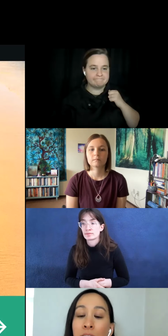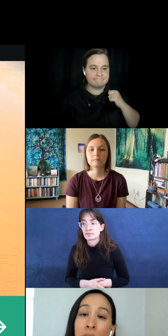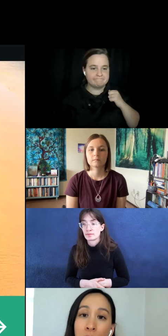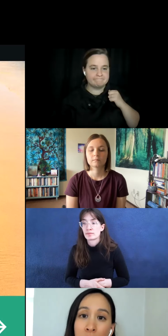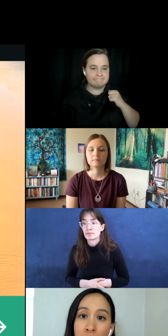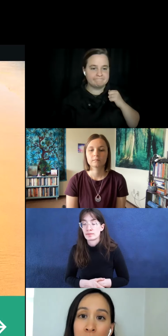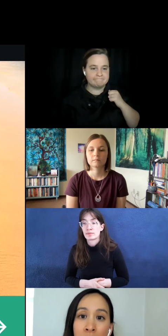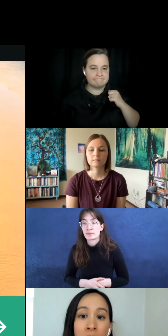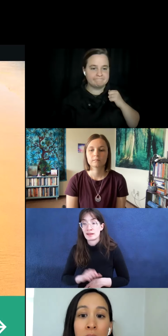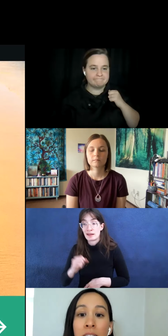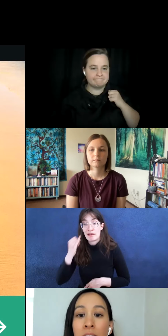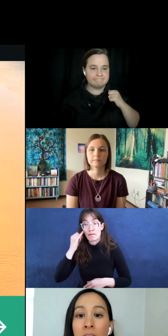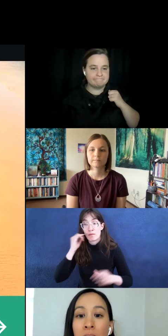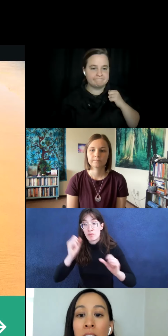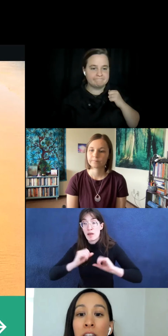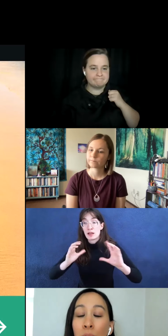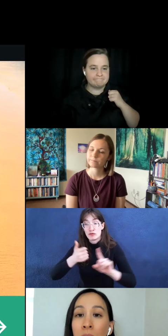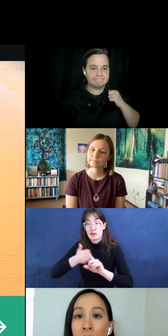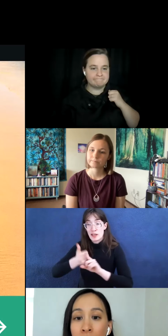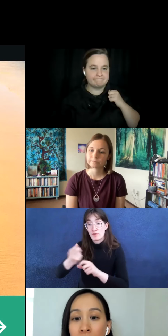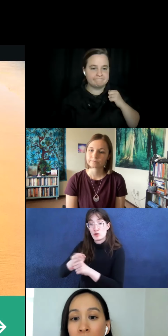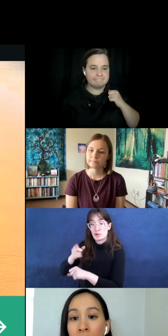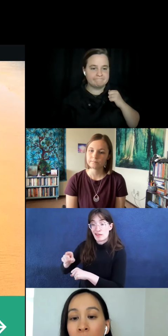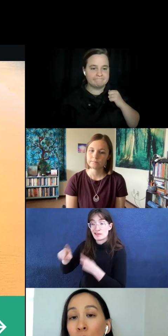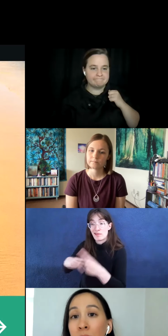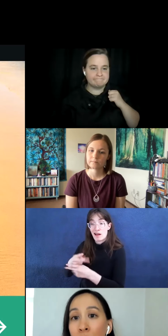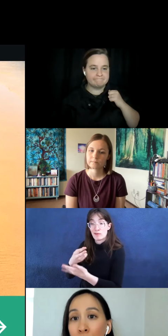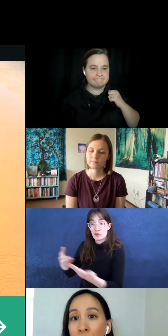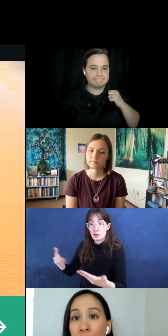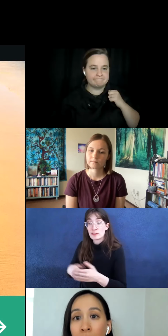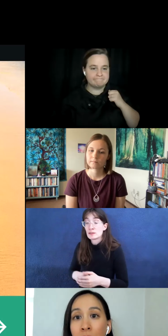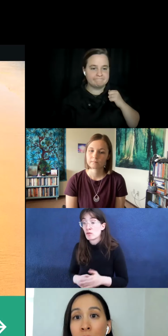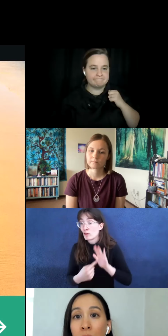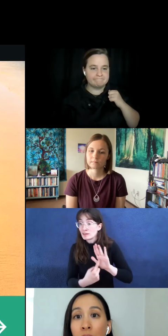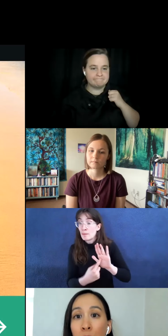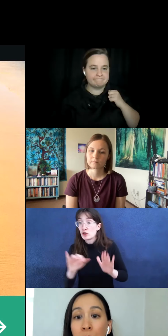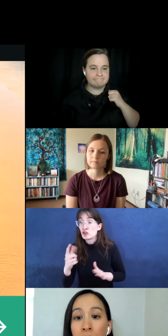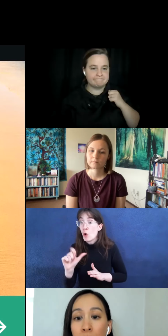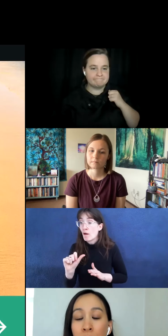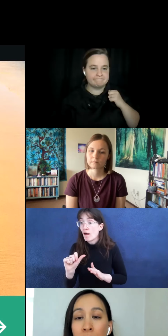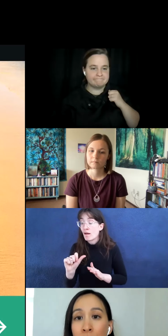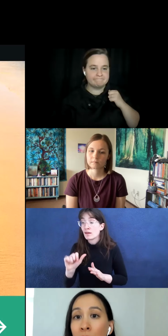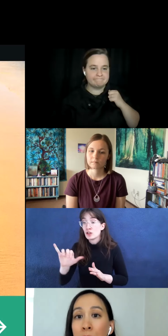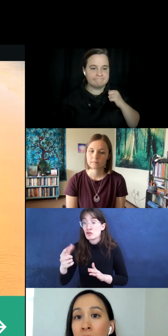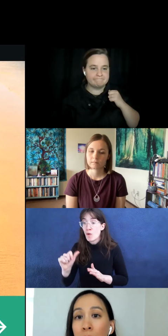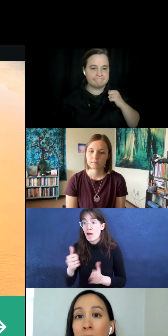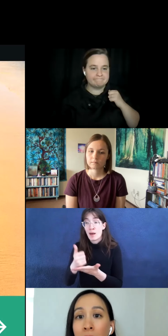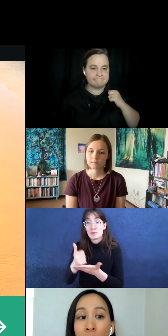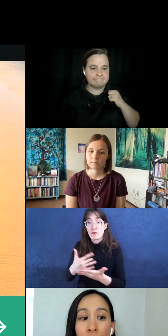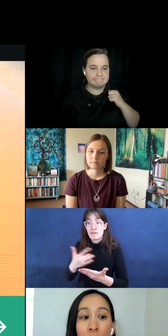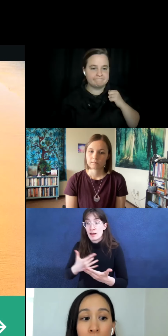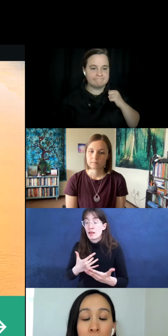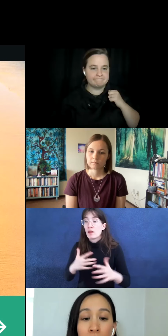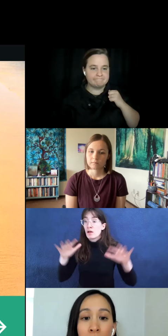any of these resources. So let's say yoga helps you feel grounded and within your window. So that would be a